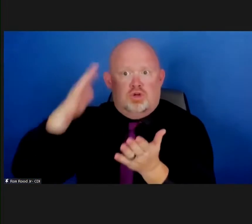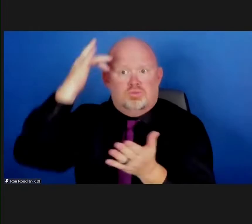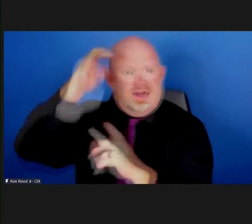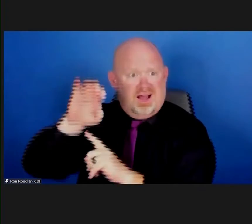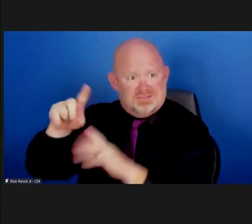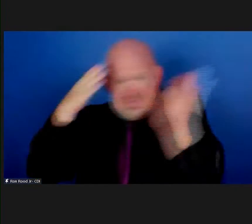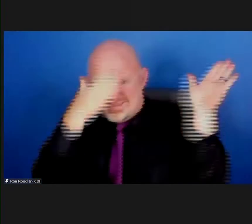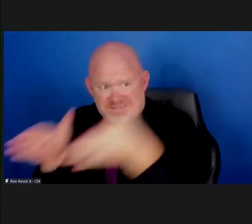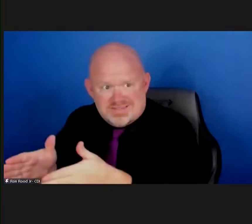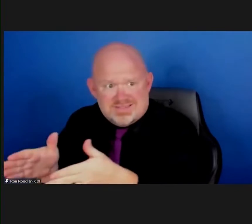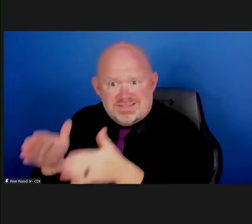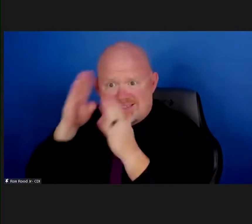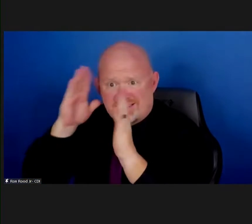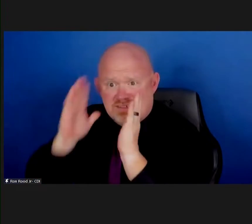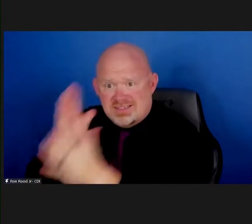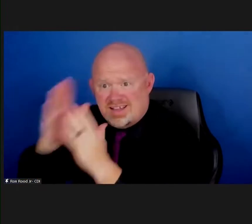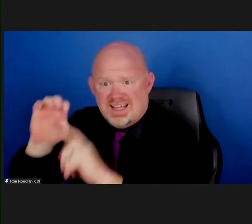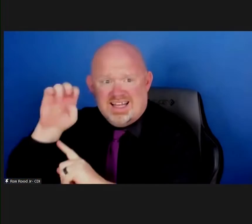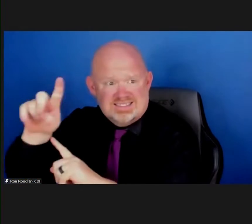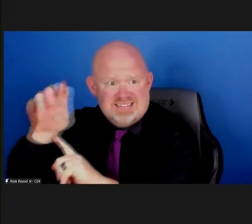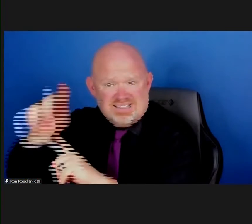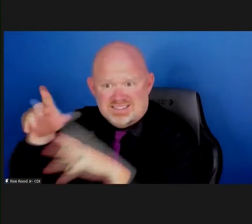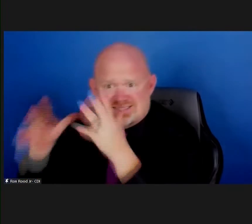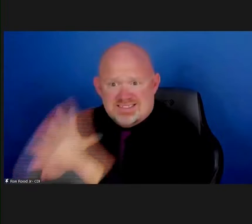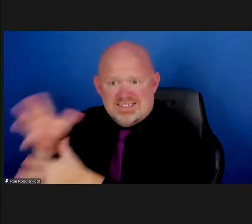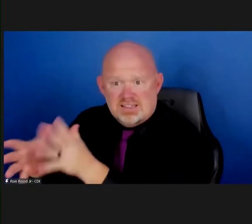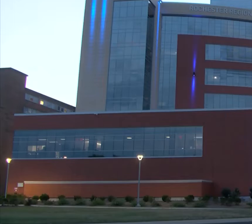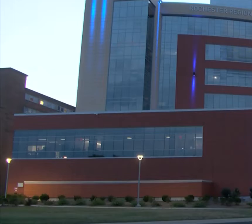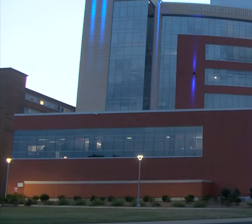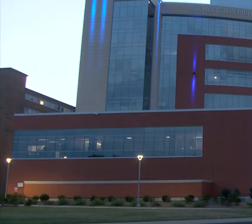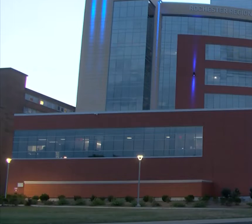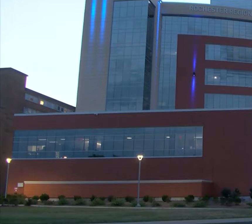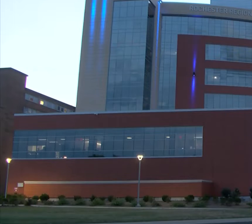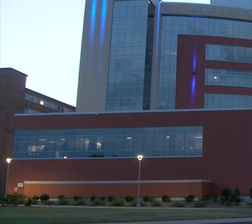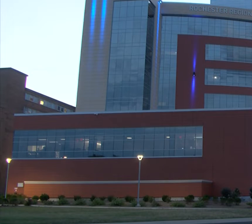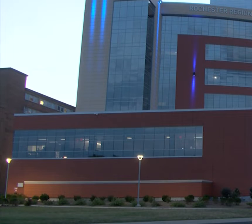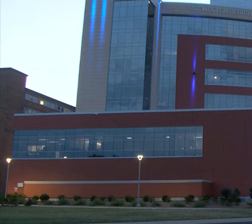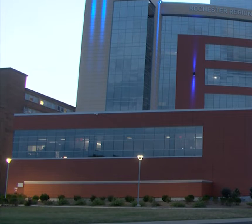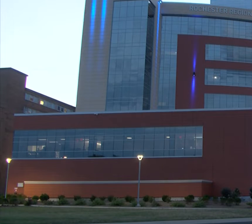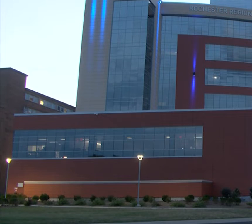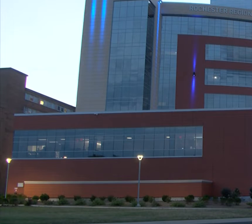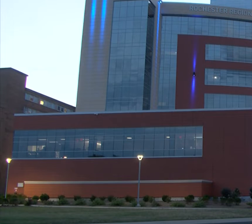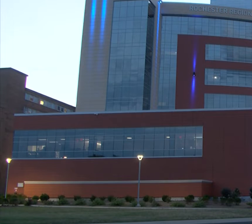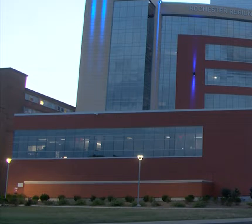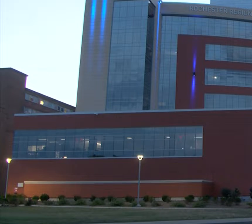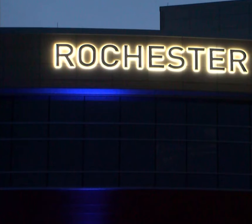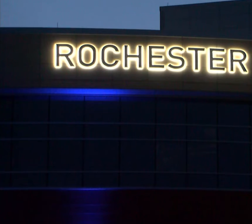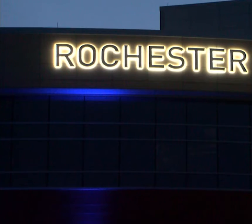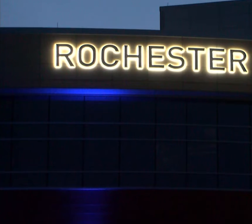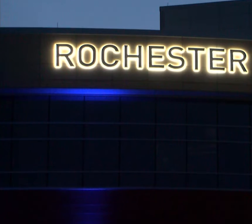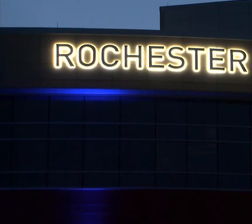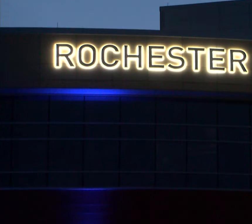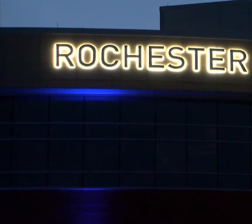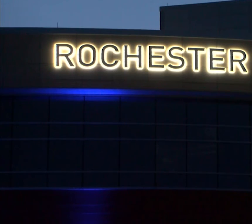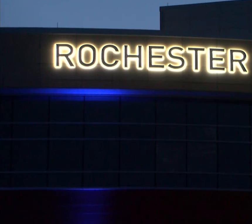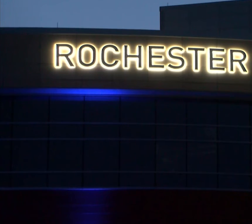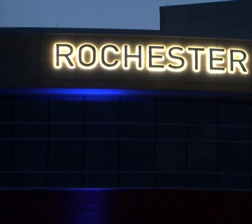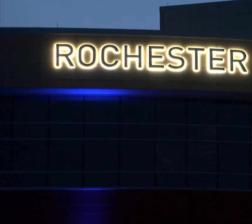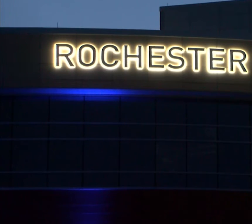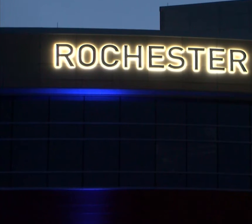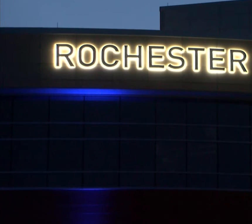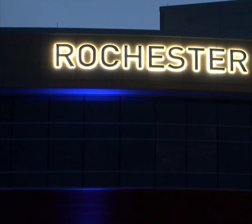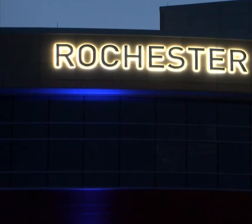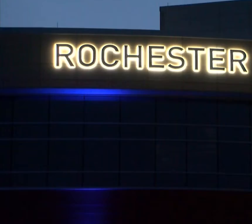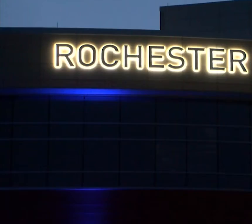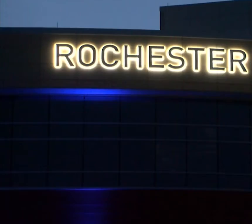care, but actually don't need full emergency level services. Long-term plans are underway to help address these issues, including a